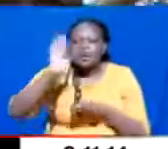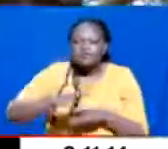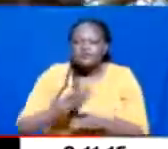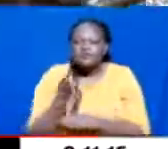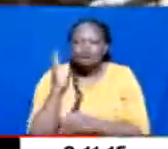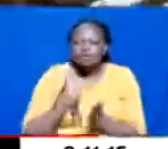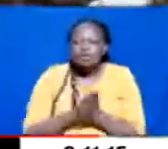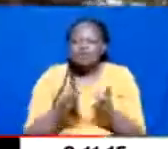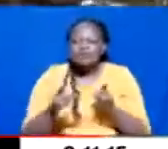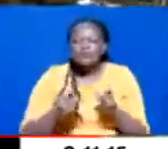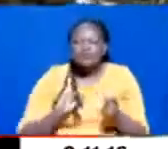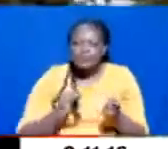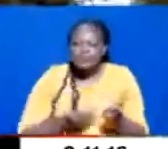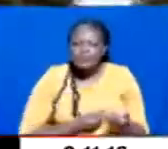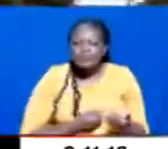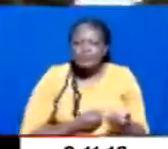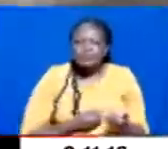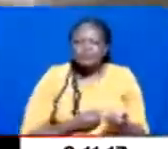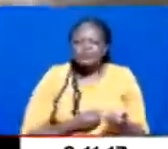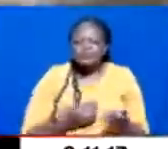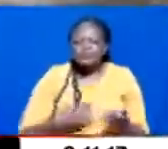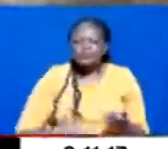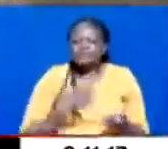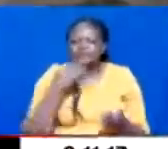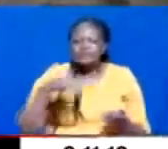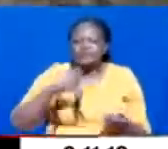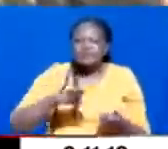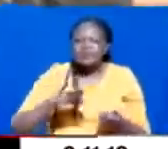Administration Committee is set to visit the area